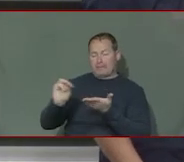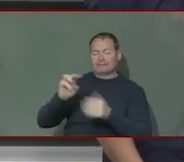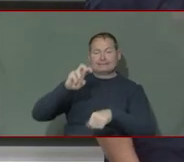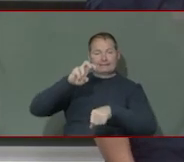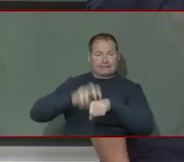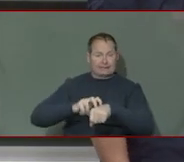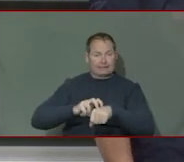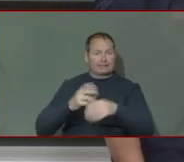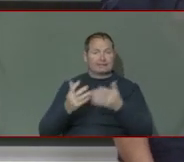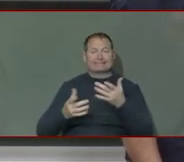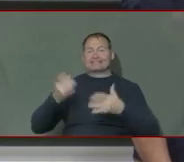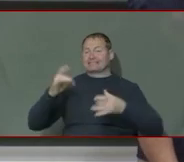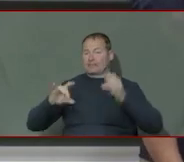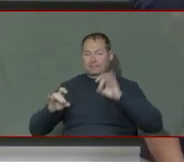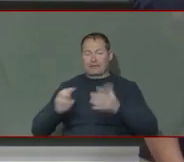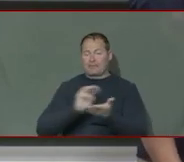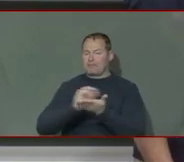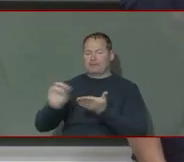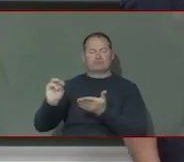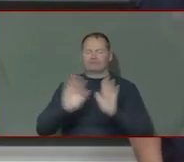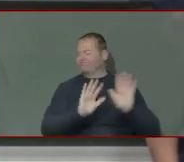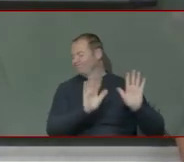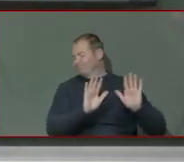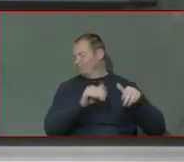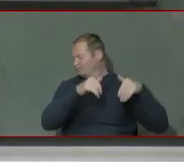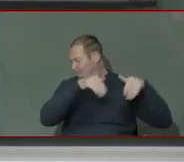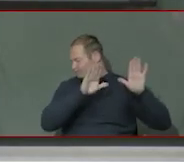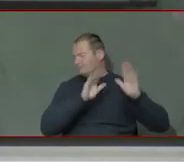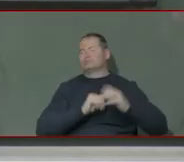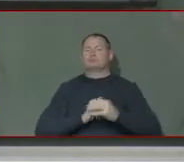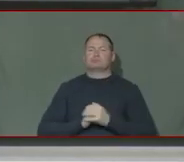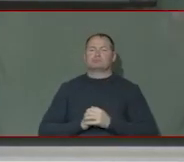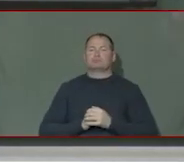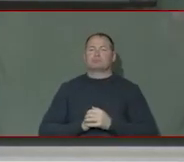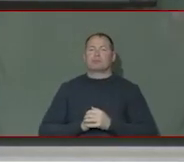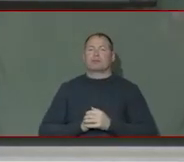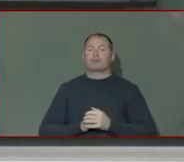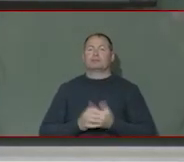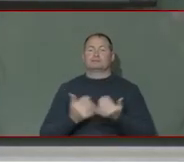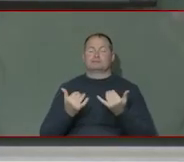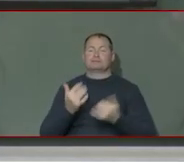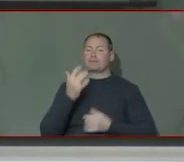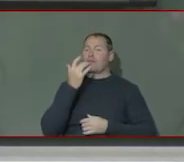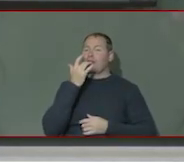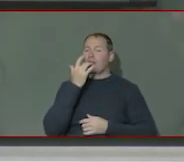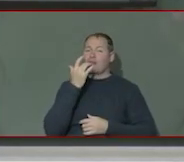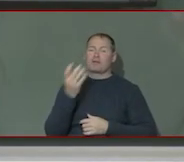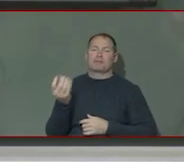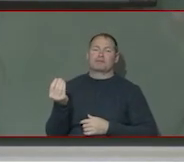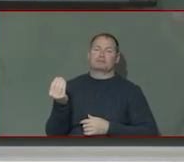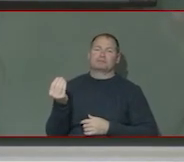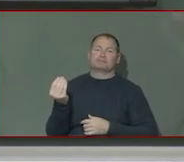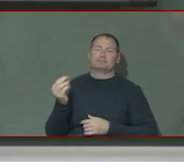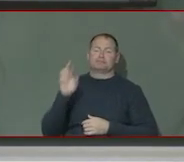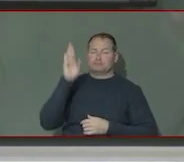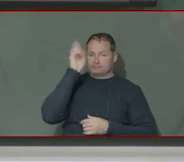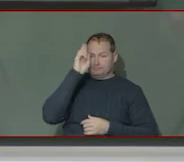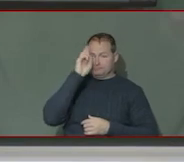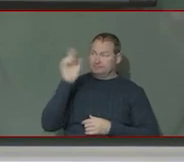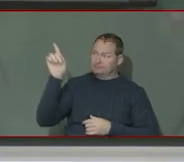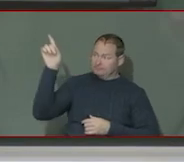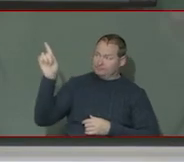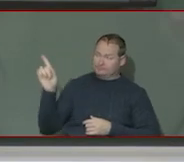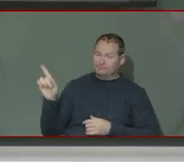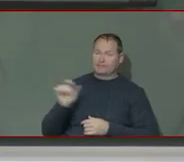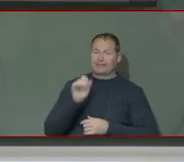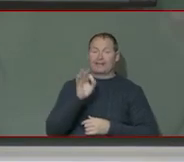when do we need a messenger called aldosterone? When we have a what salt concentration? You must make a note of it. When we